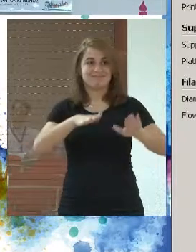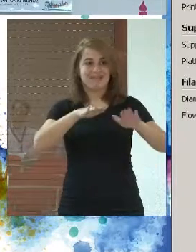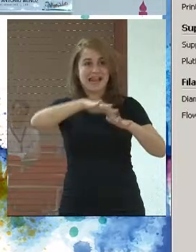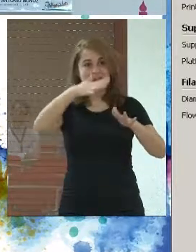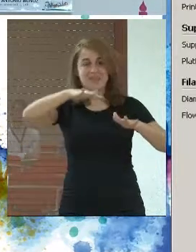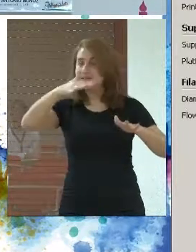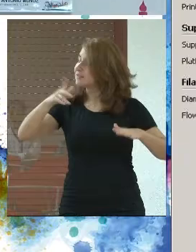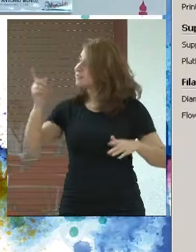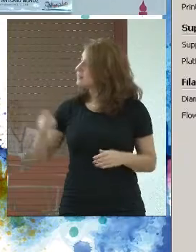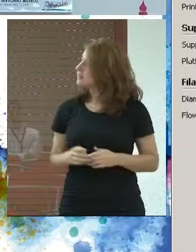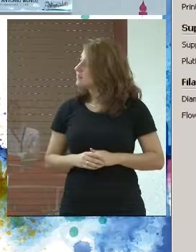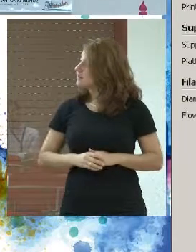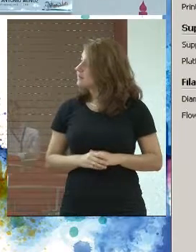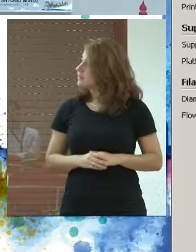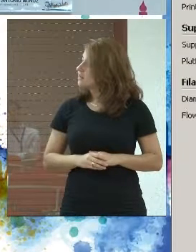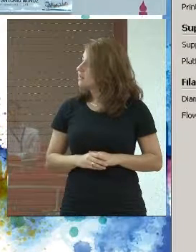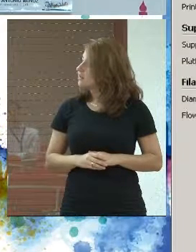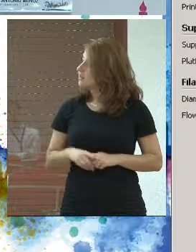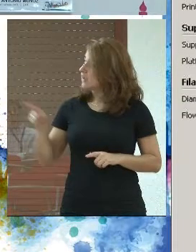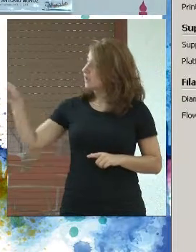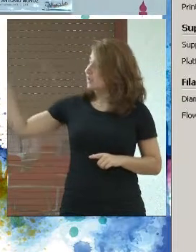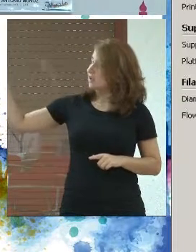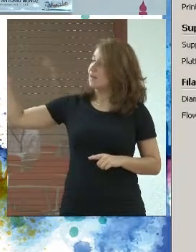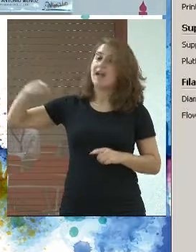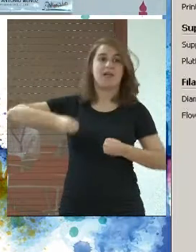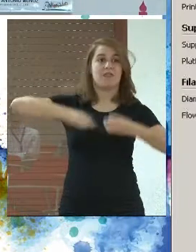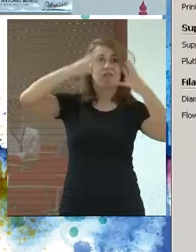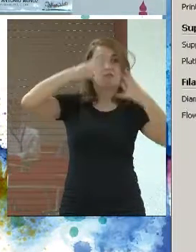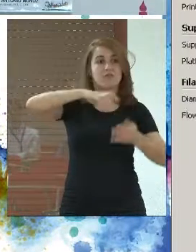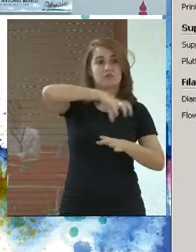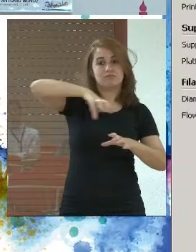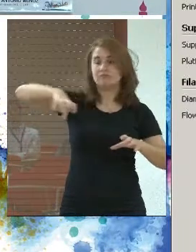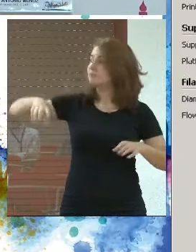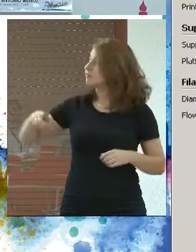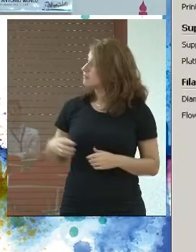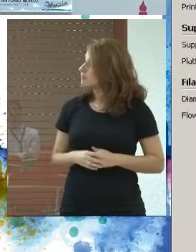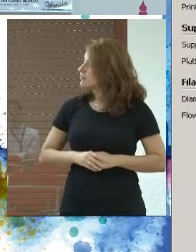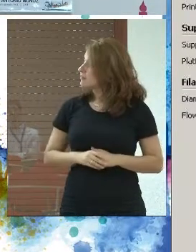But you see there the relief, the buildings,